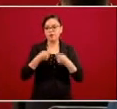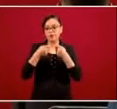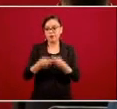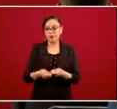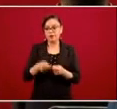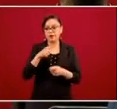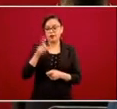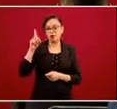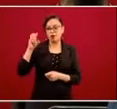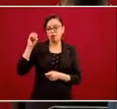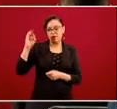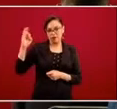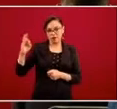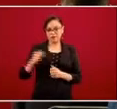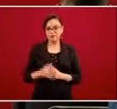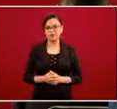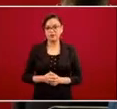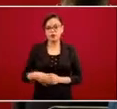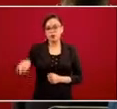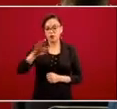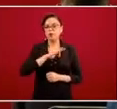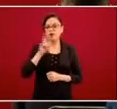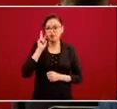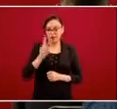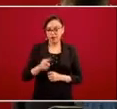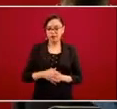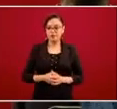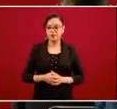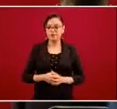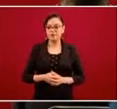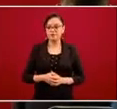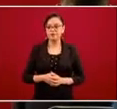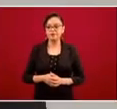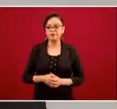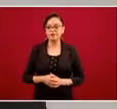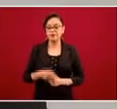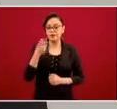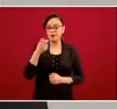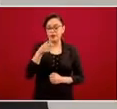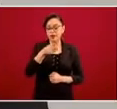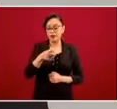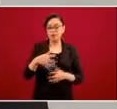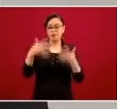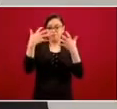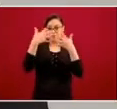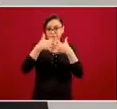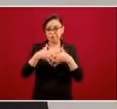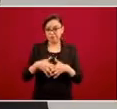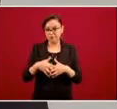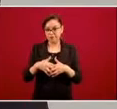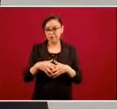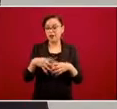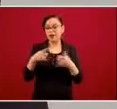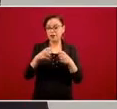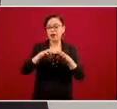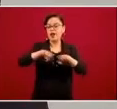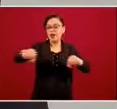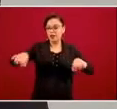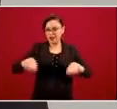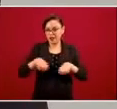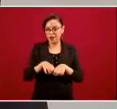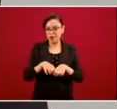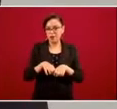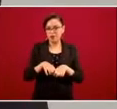this, after the proper approbation procedures, this final document will be presented through